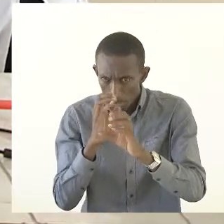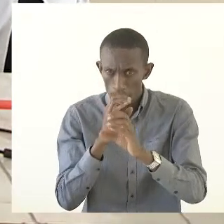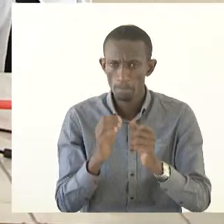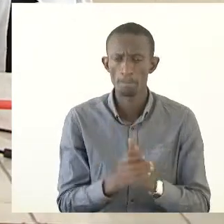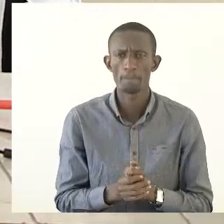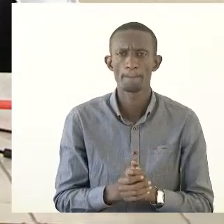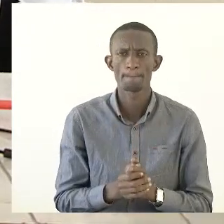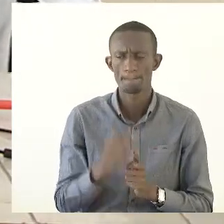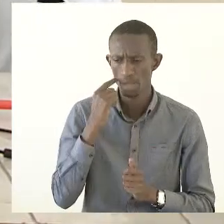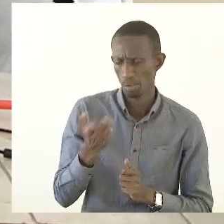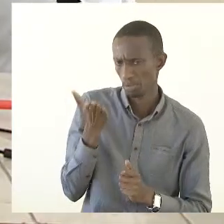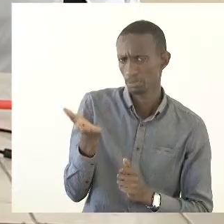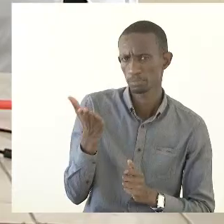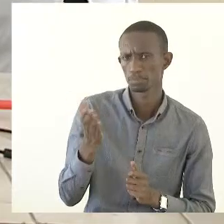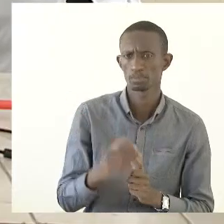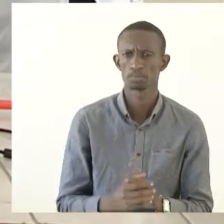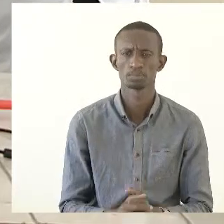the presence